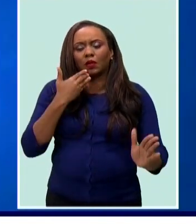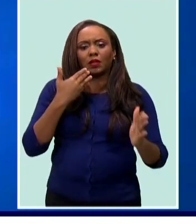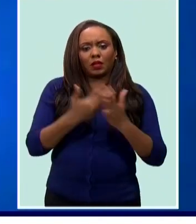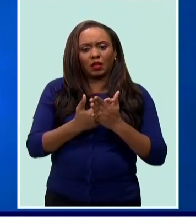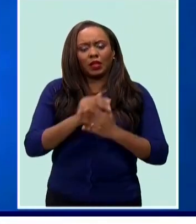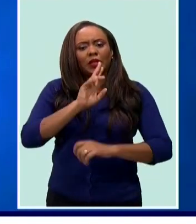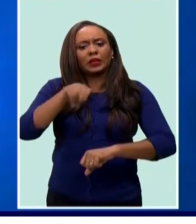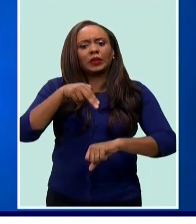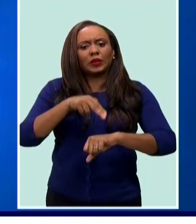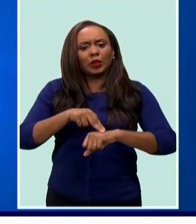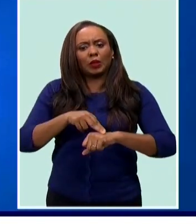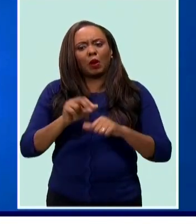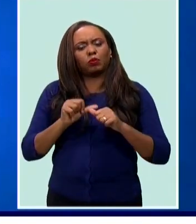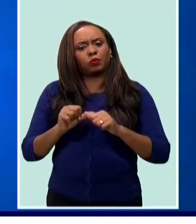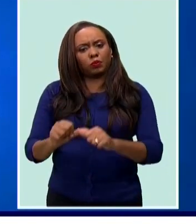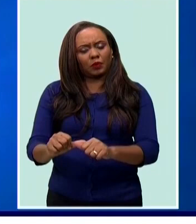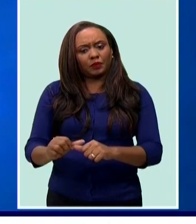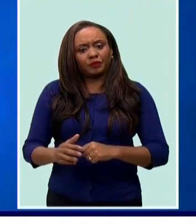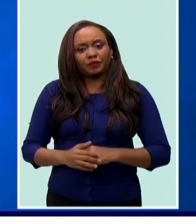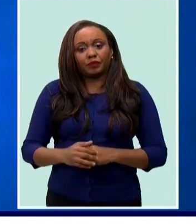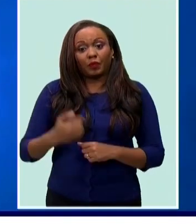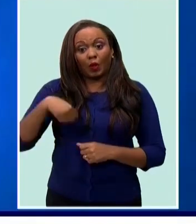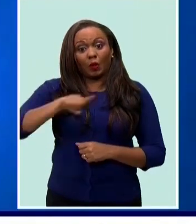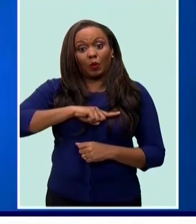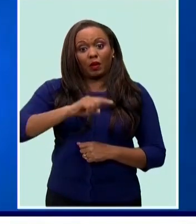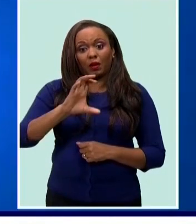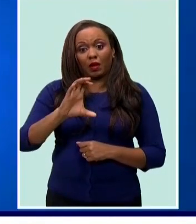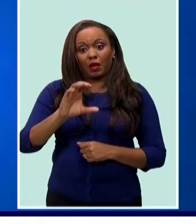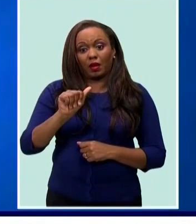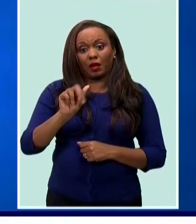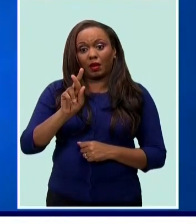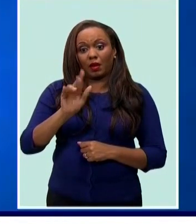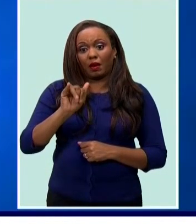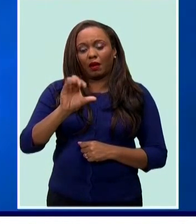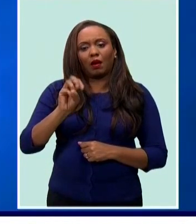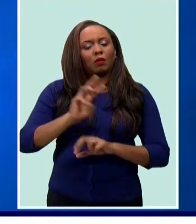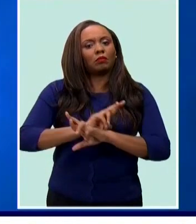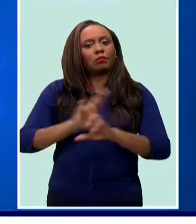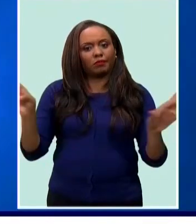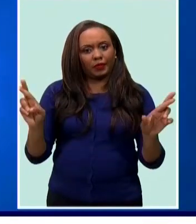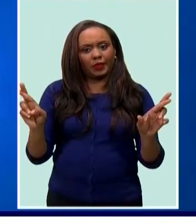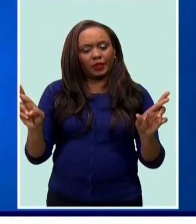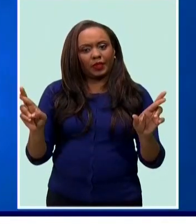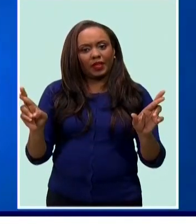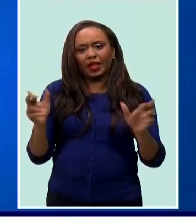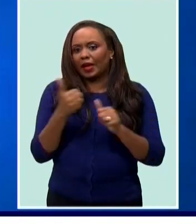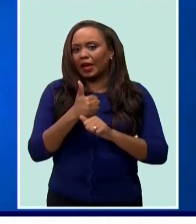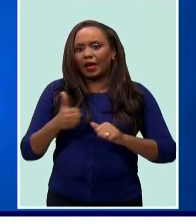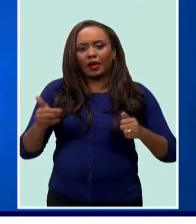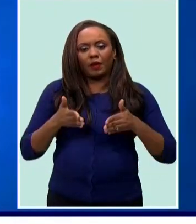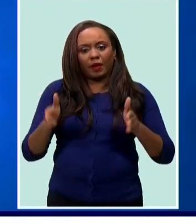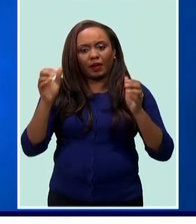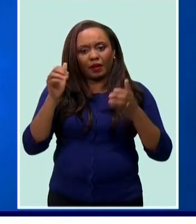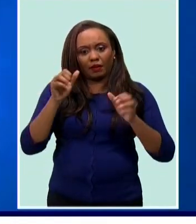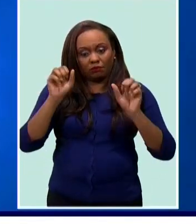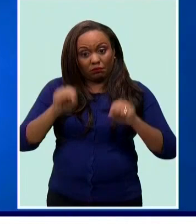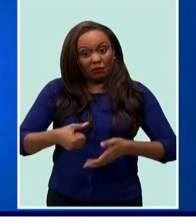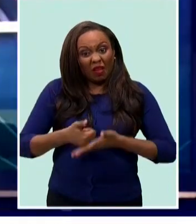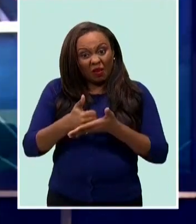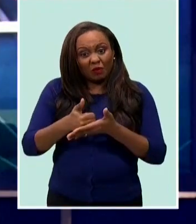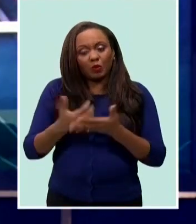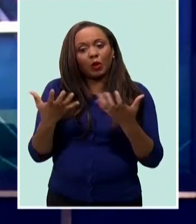of normalcy. CARICOM stands ready to assist in any way possible to end the disturbances which are destabilizing the